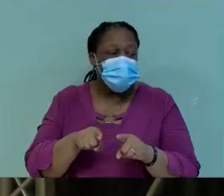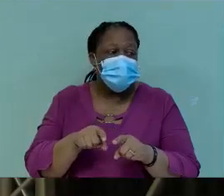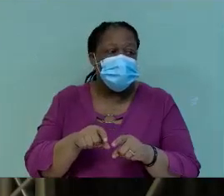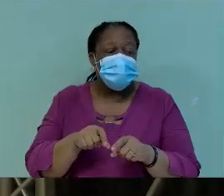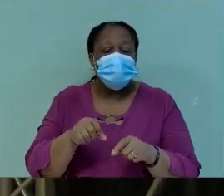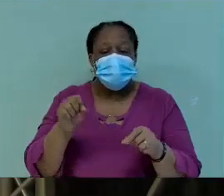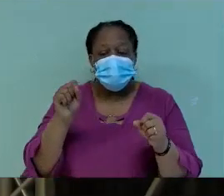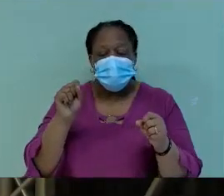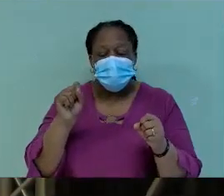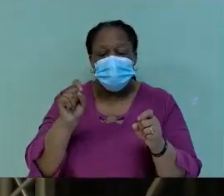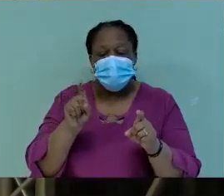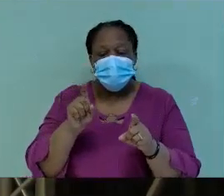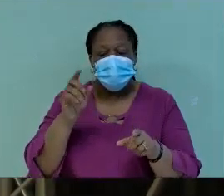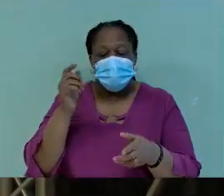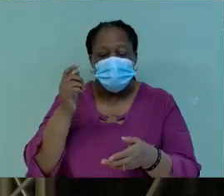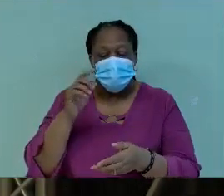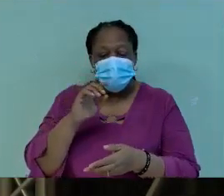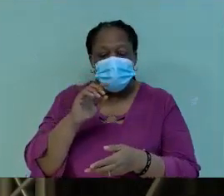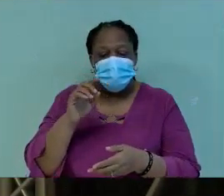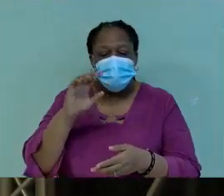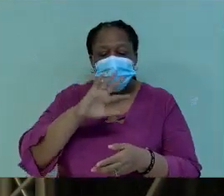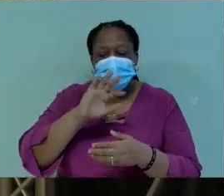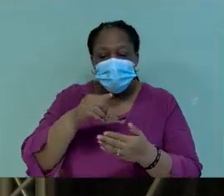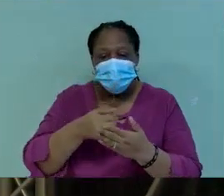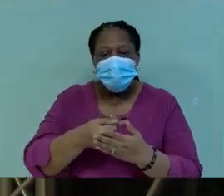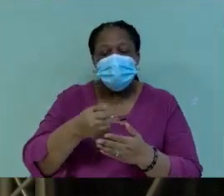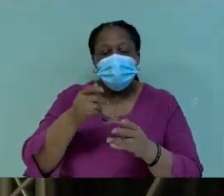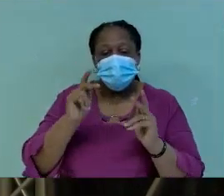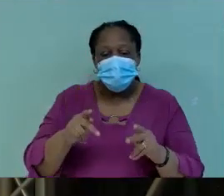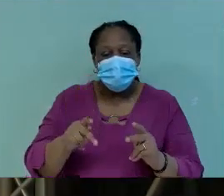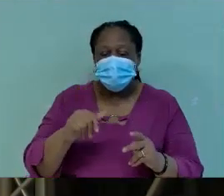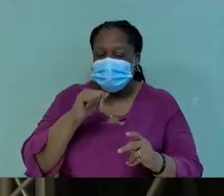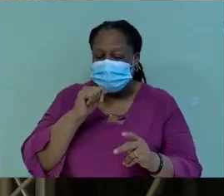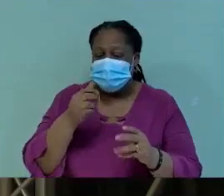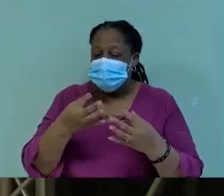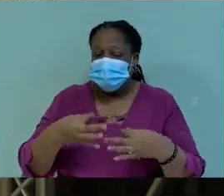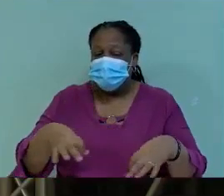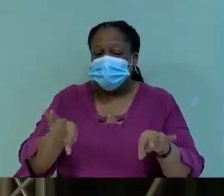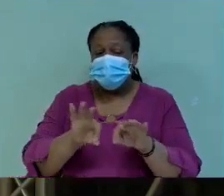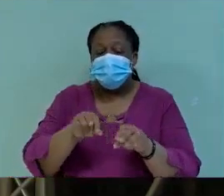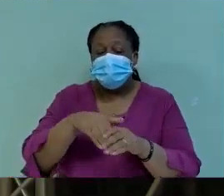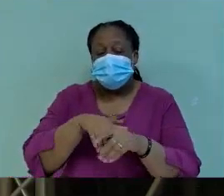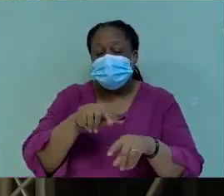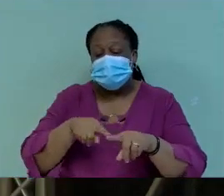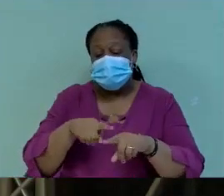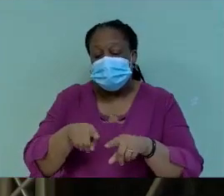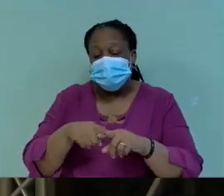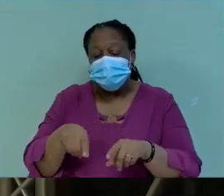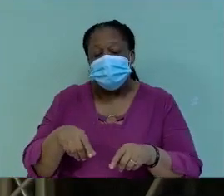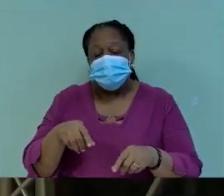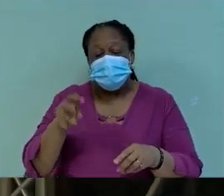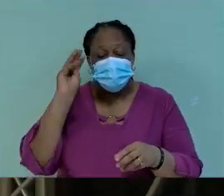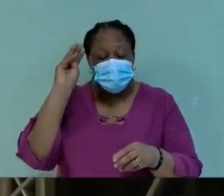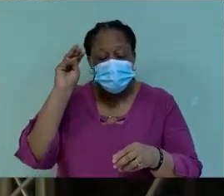Permanent Secretary, all non-essential staff in ministries and departments should work from